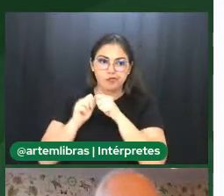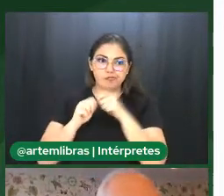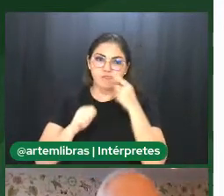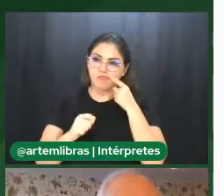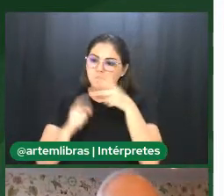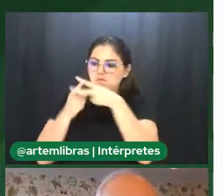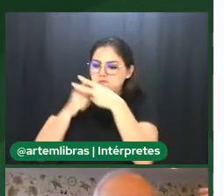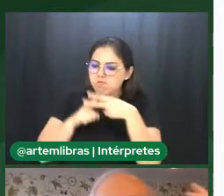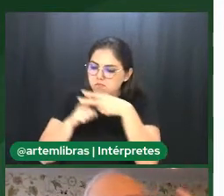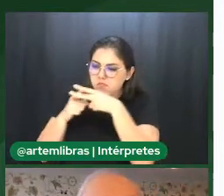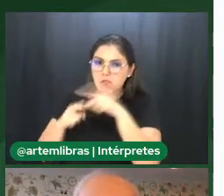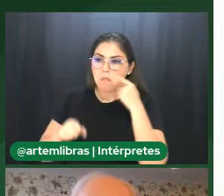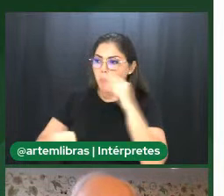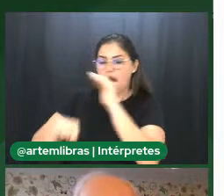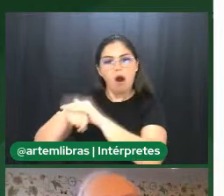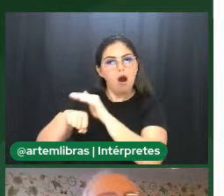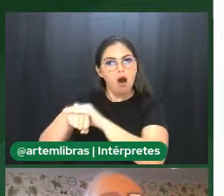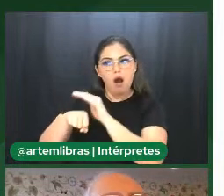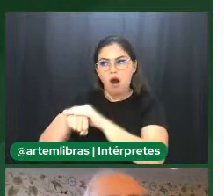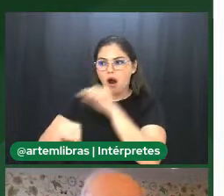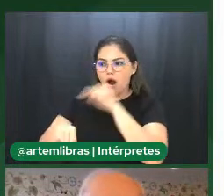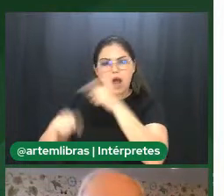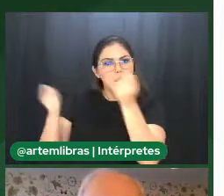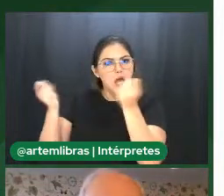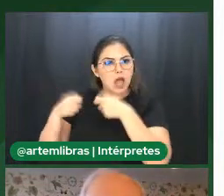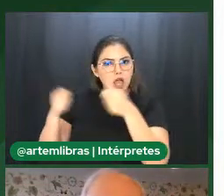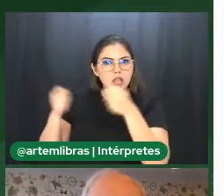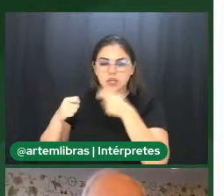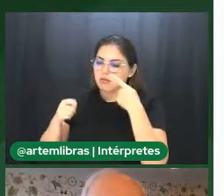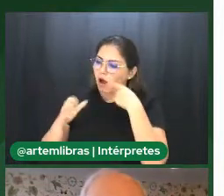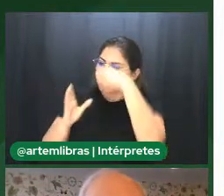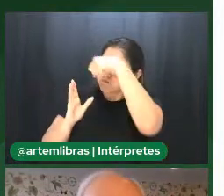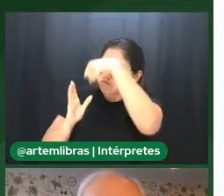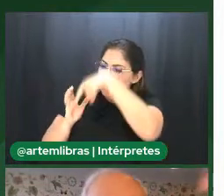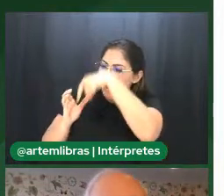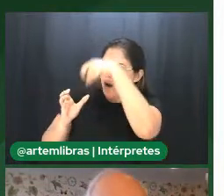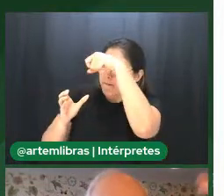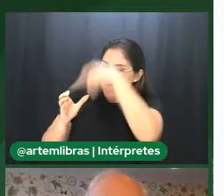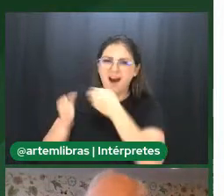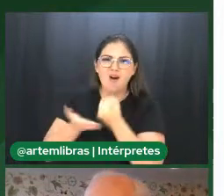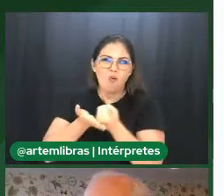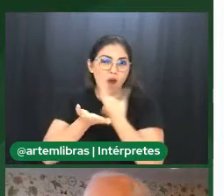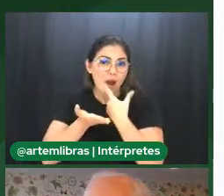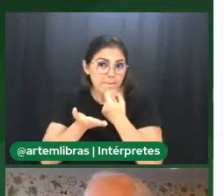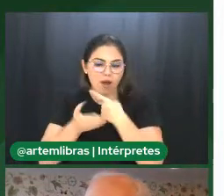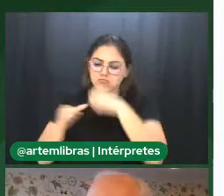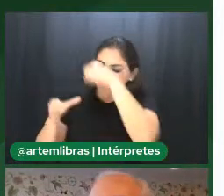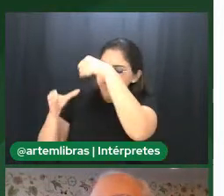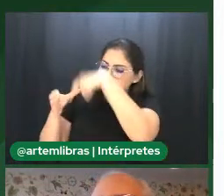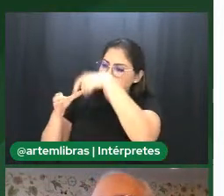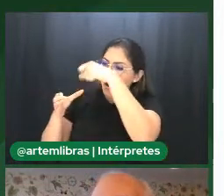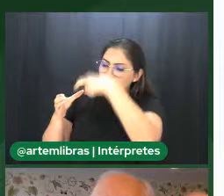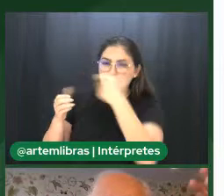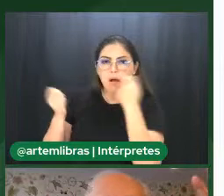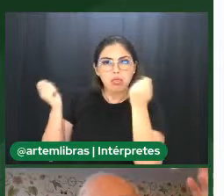it's possible to control the amount of morphine so it limits the danger.